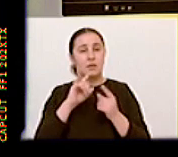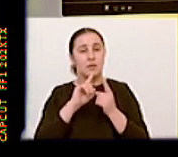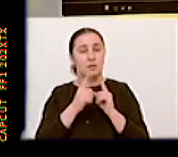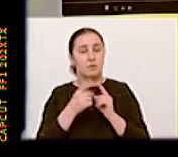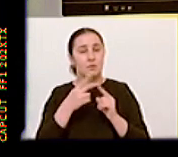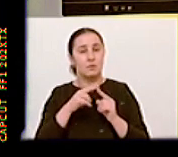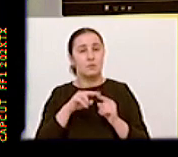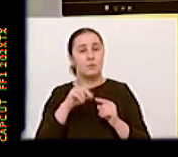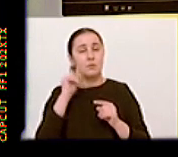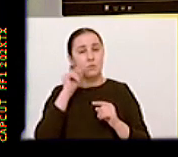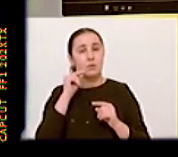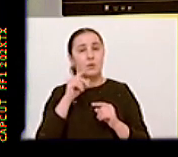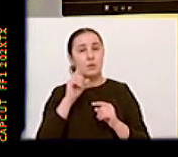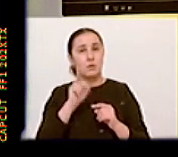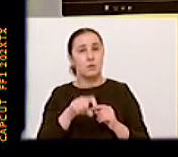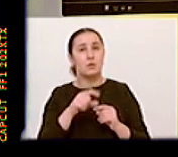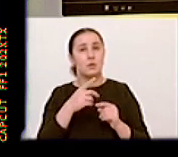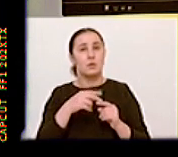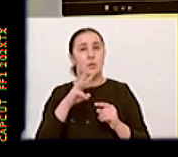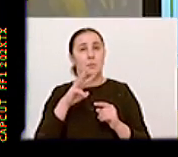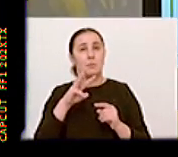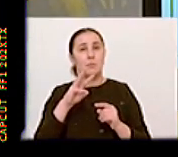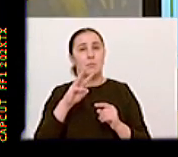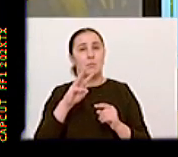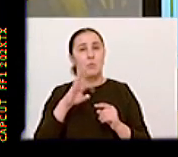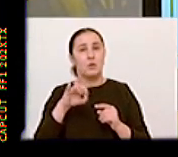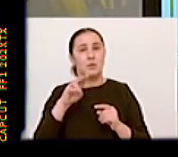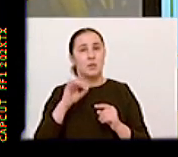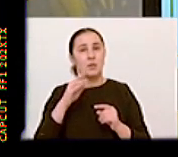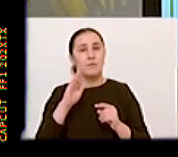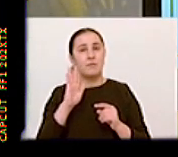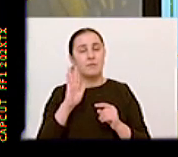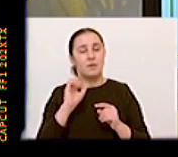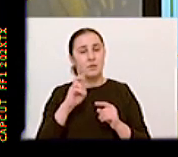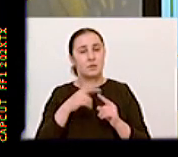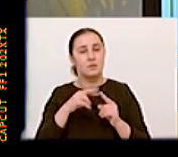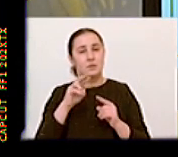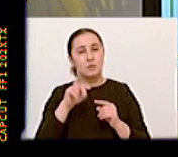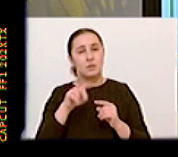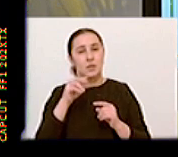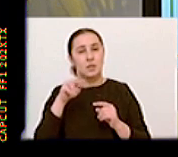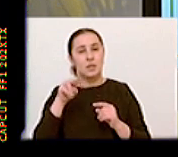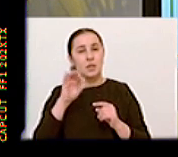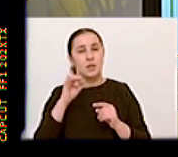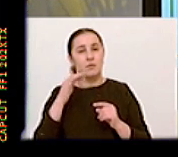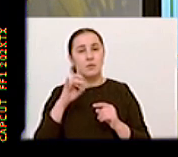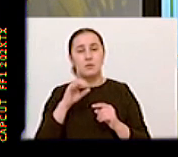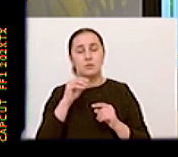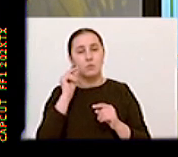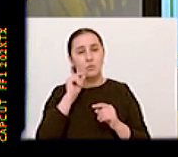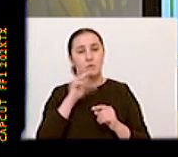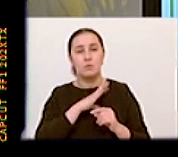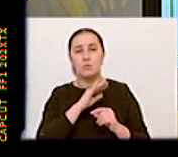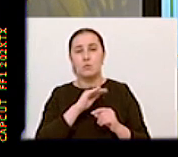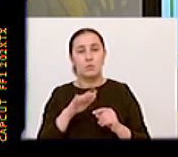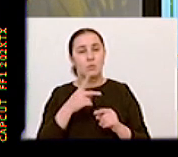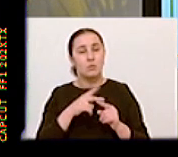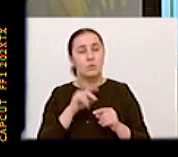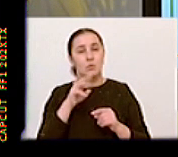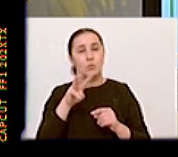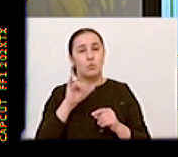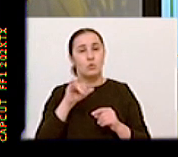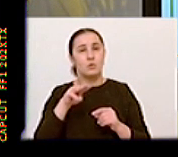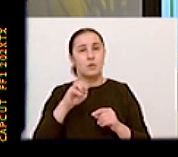o'zgaruvchanlikni o'rganadi. Ha. Modifikatsion o'zgaruvchanlikni Defriz o'rgangan. Yo'q. Çünkü